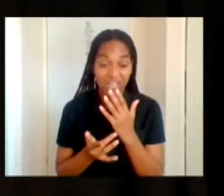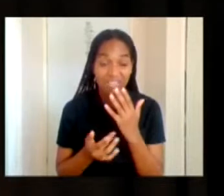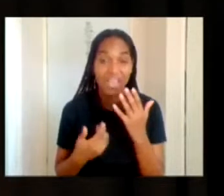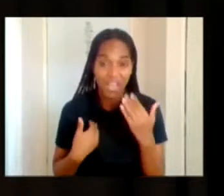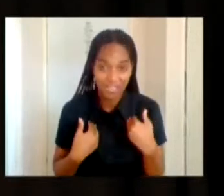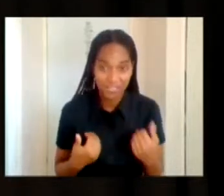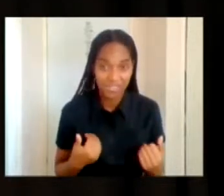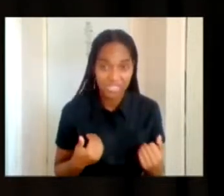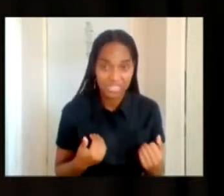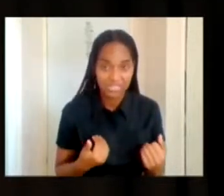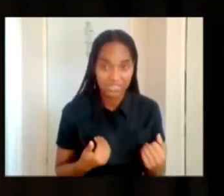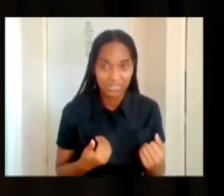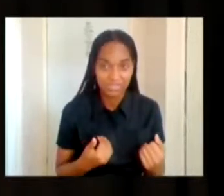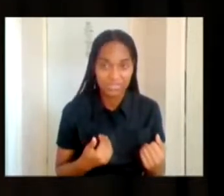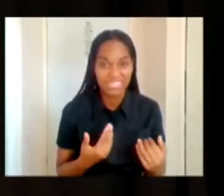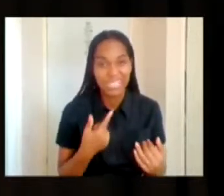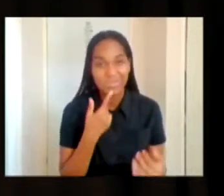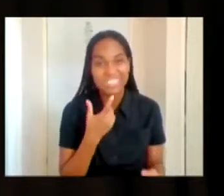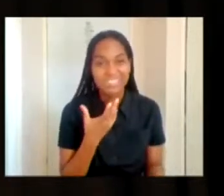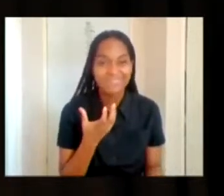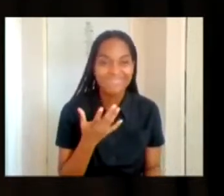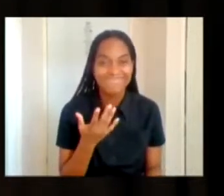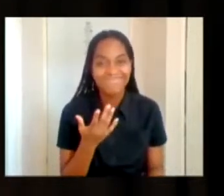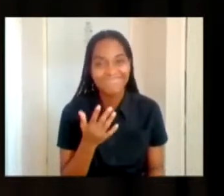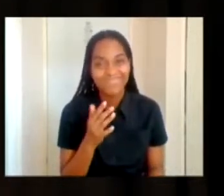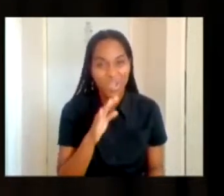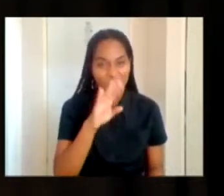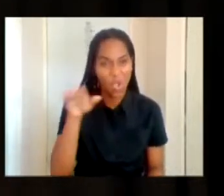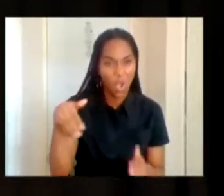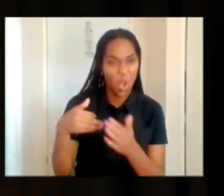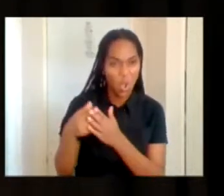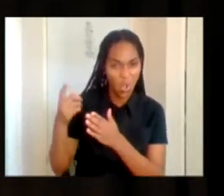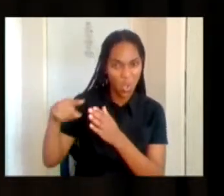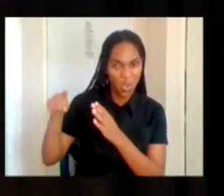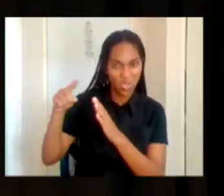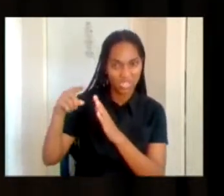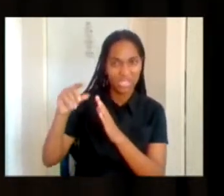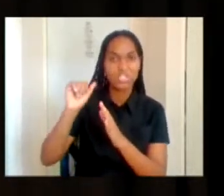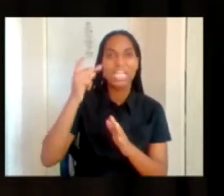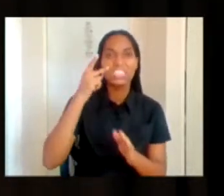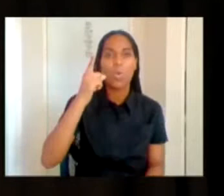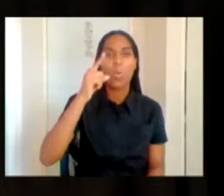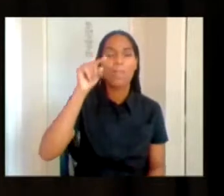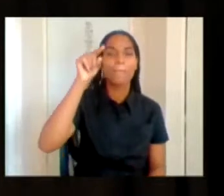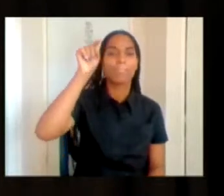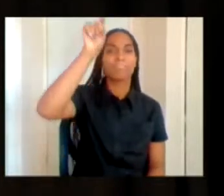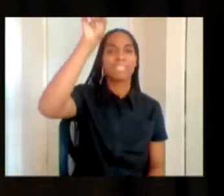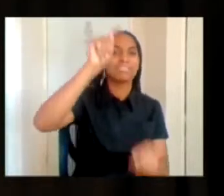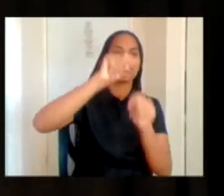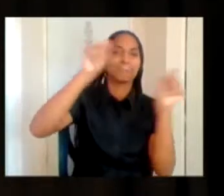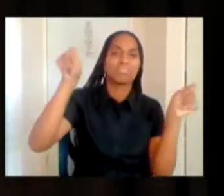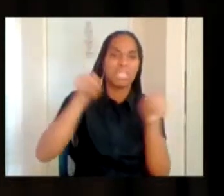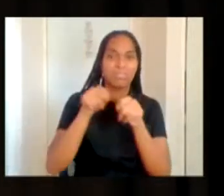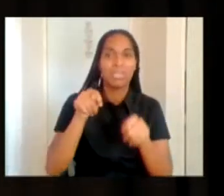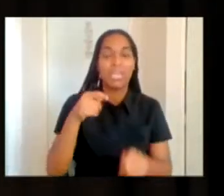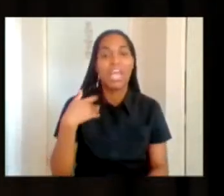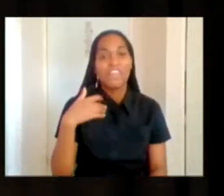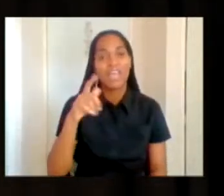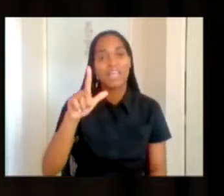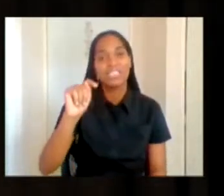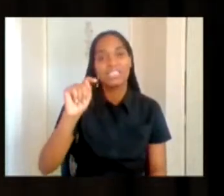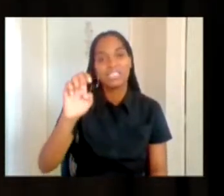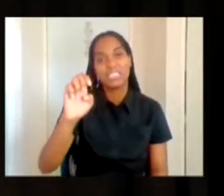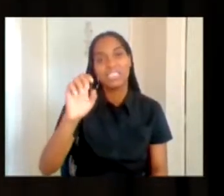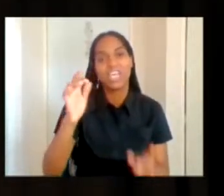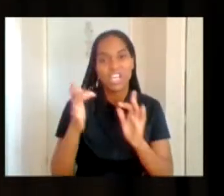I'm going to say, all of those built in, and you can see one back there on the table. It has an LTE connection. You can put a